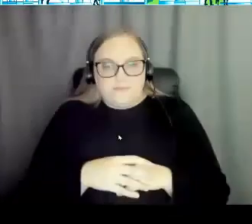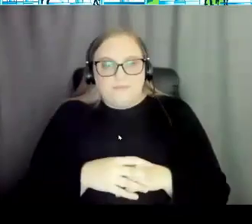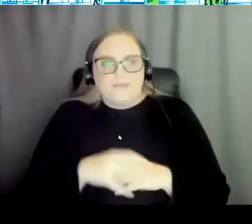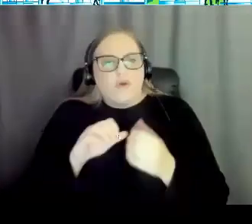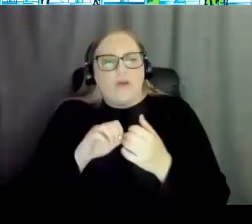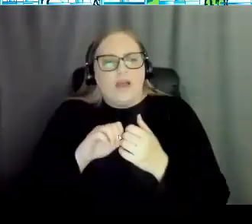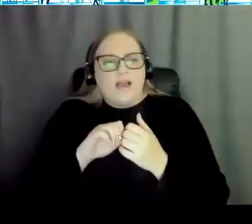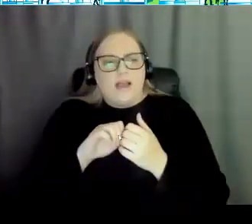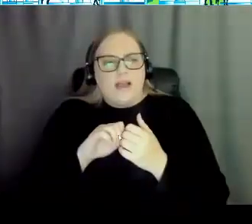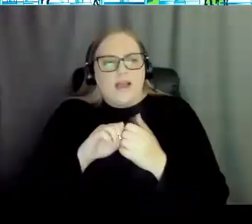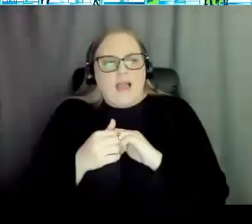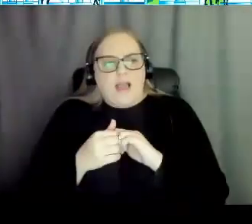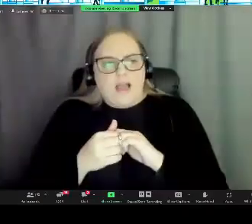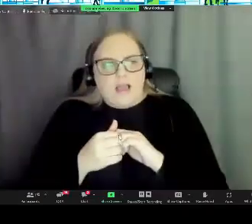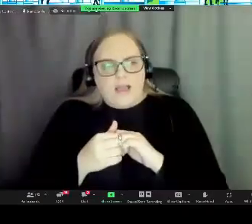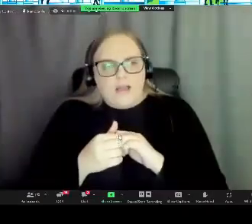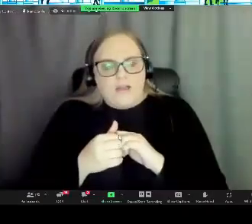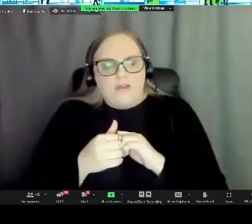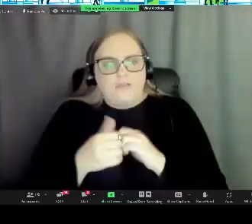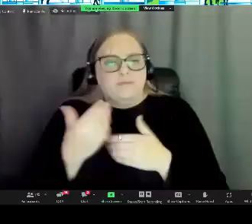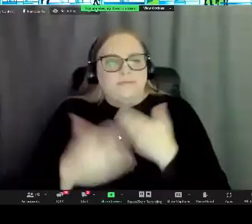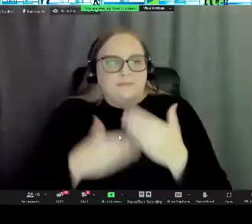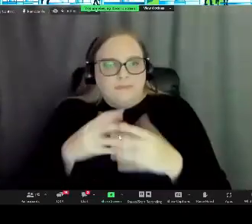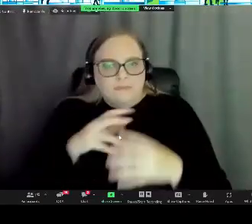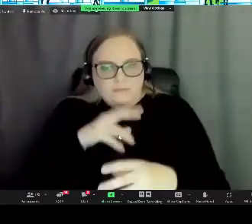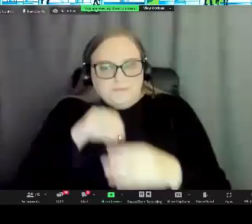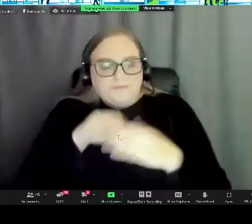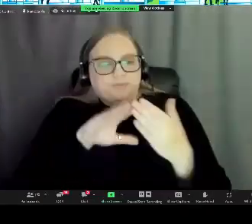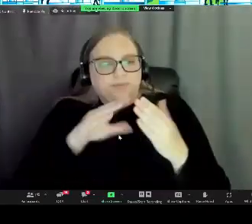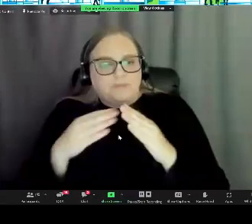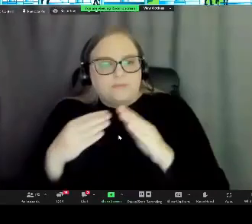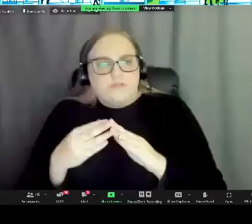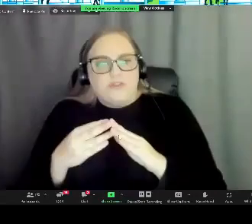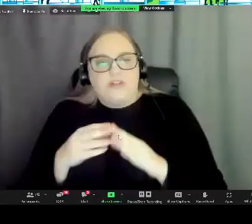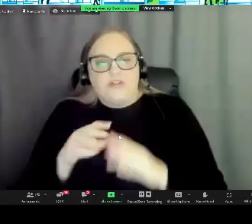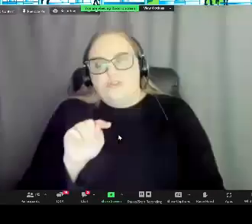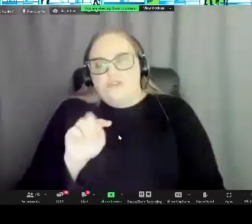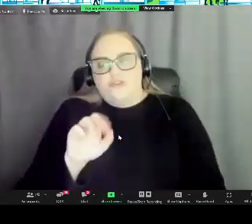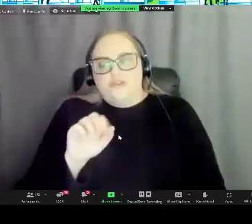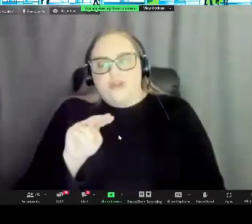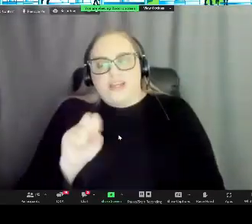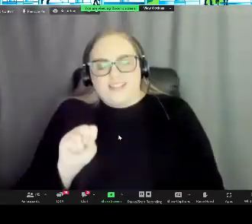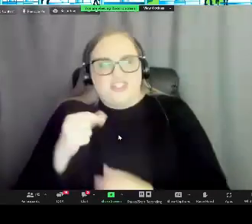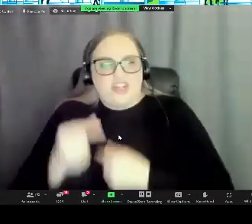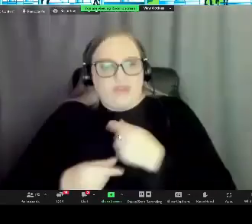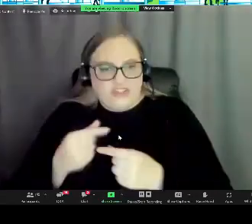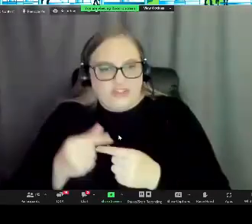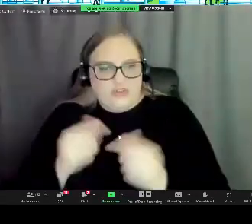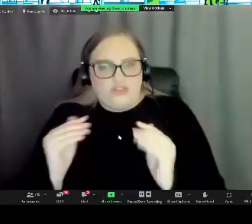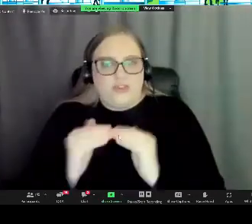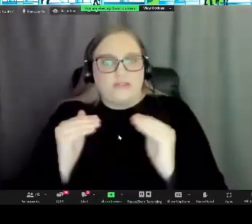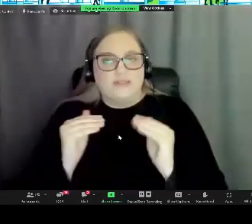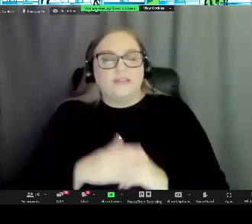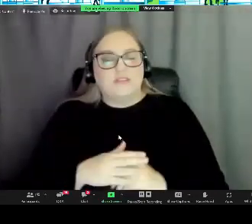you plan to engage communities around the issue of transgenerational justice? We at DOE do a lot of social